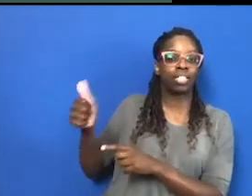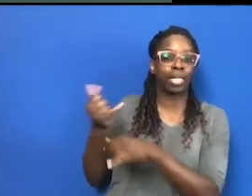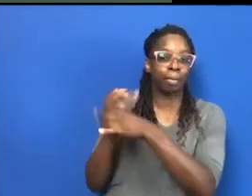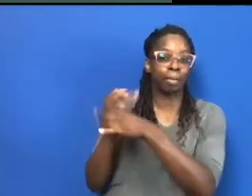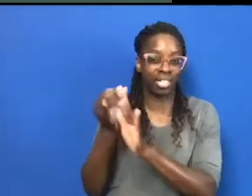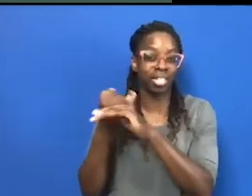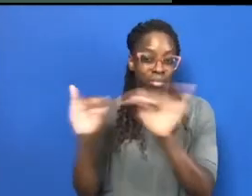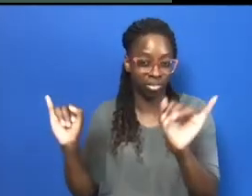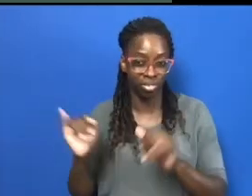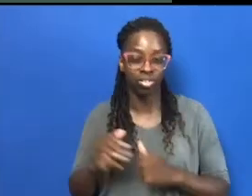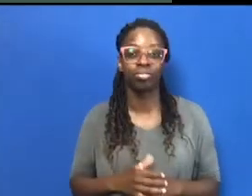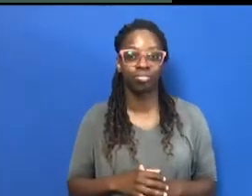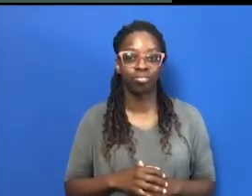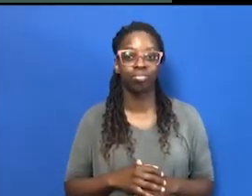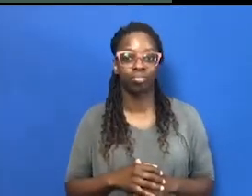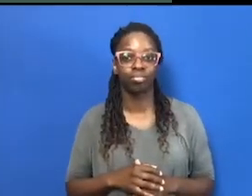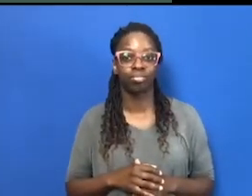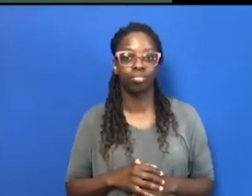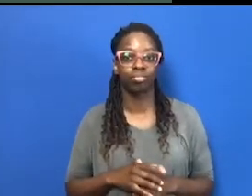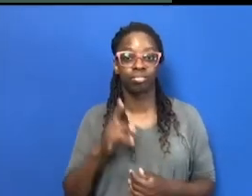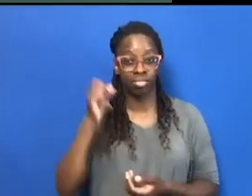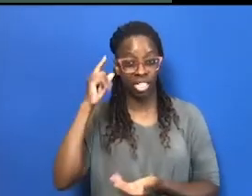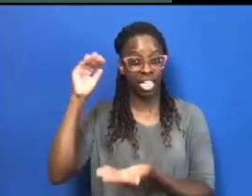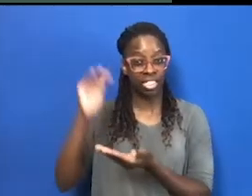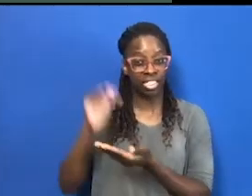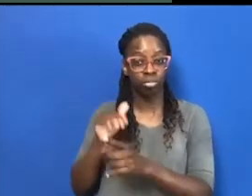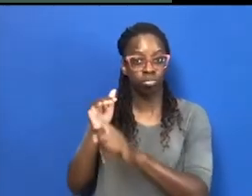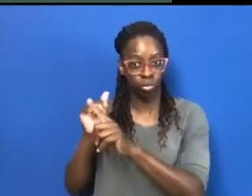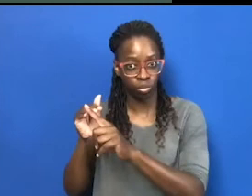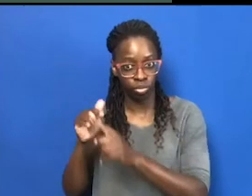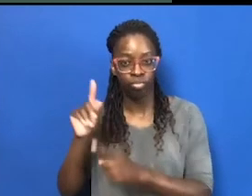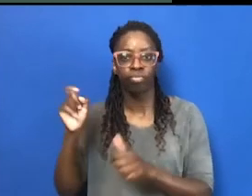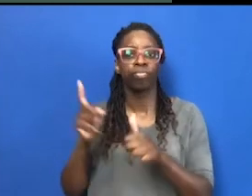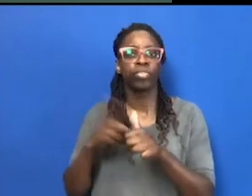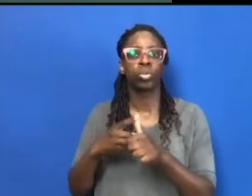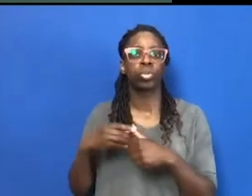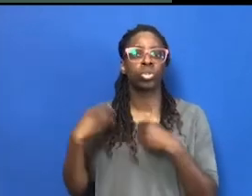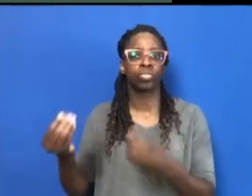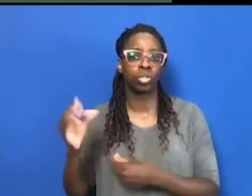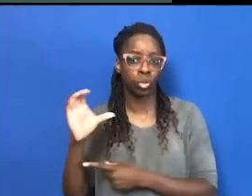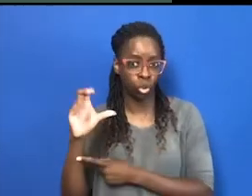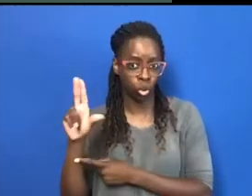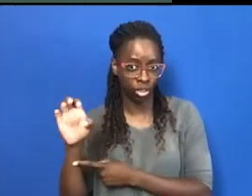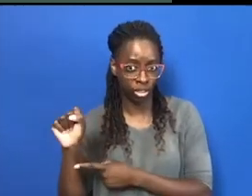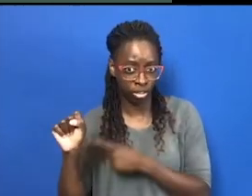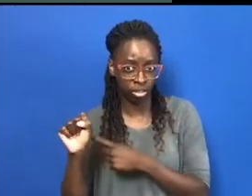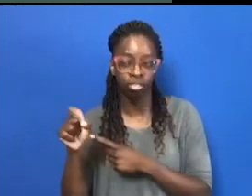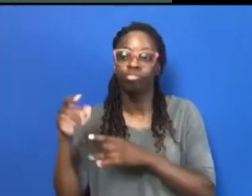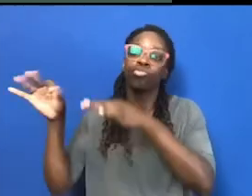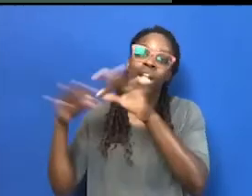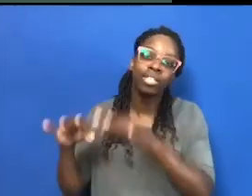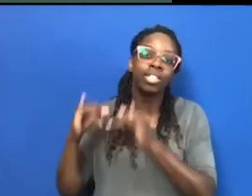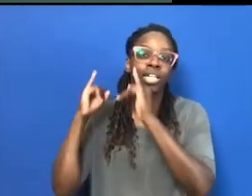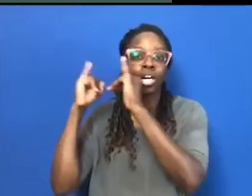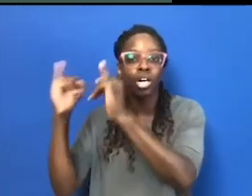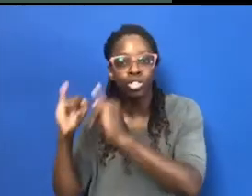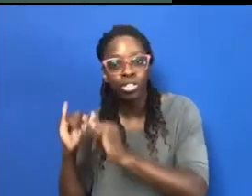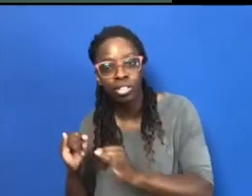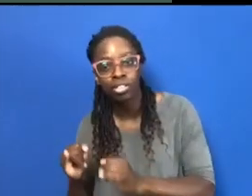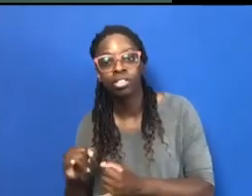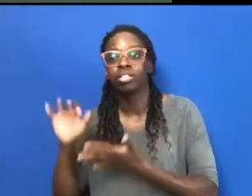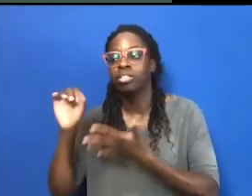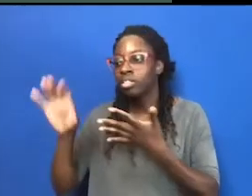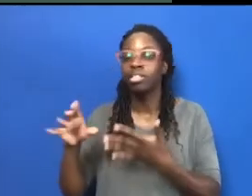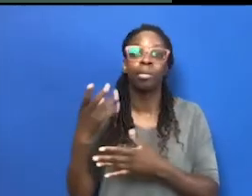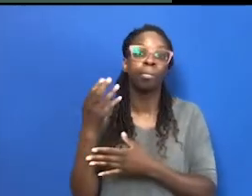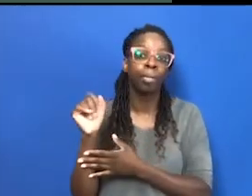you use the system of least prompts, first you provide a cue, so a direction, or provide materials that will cue the